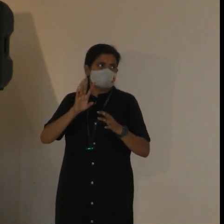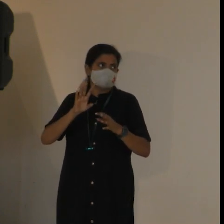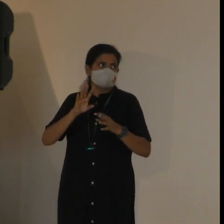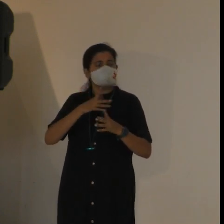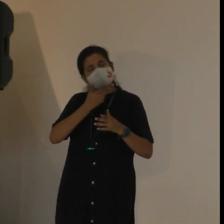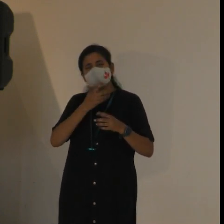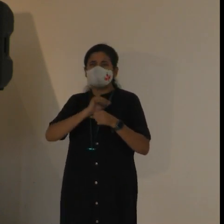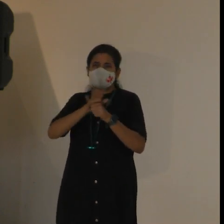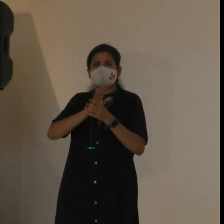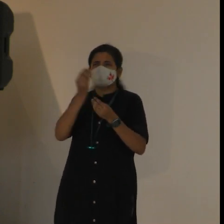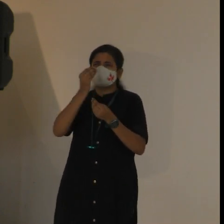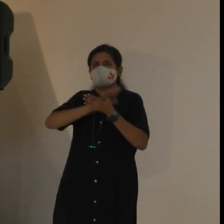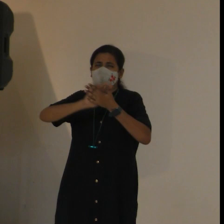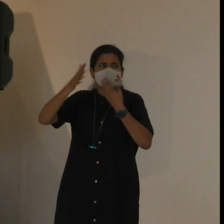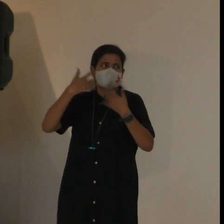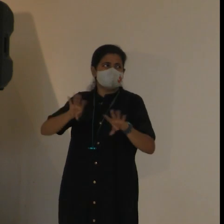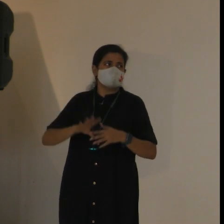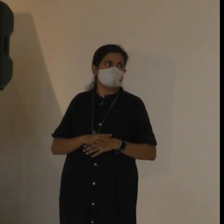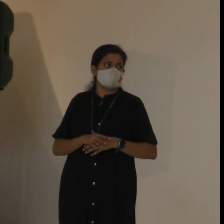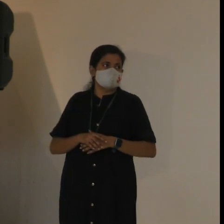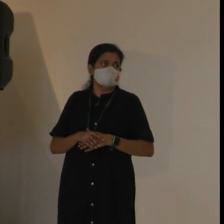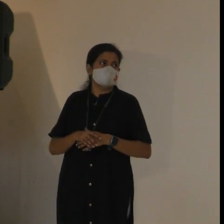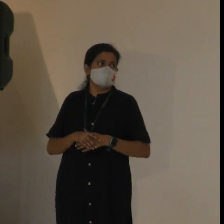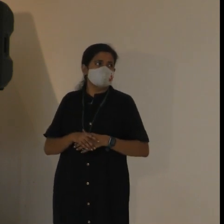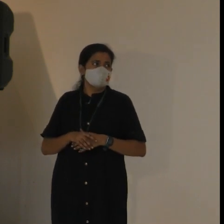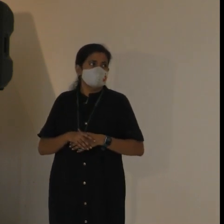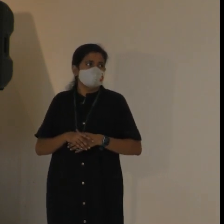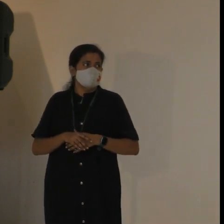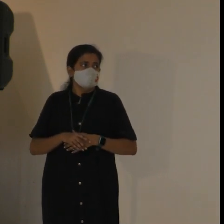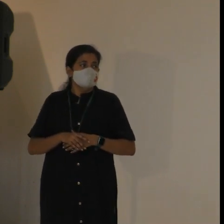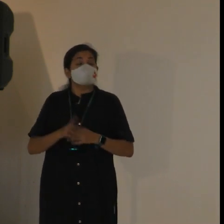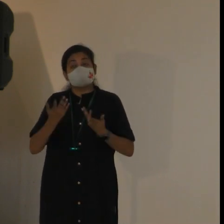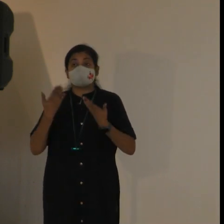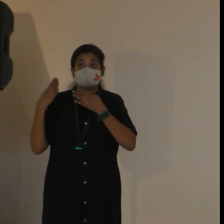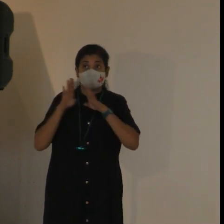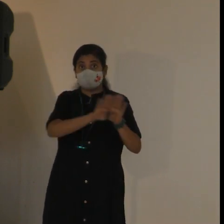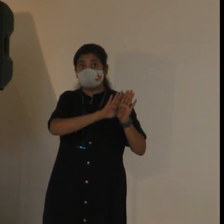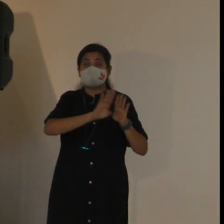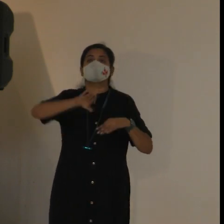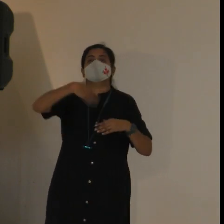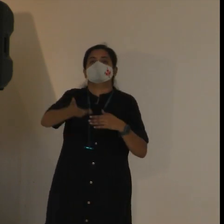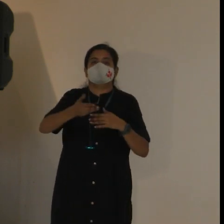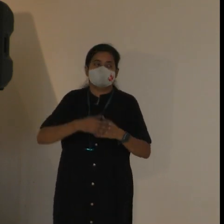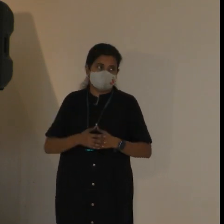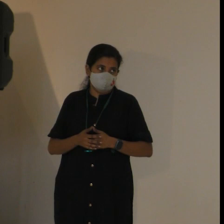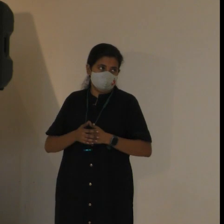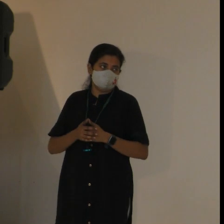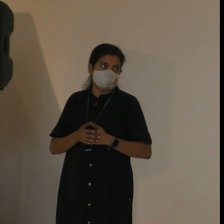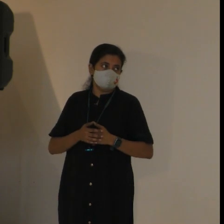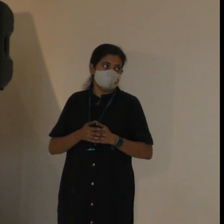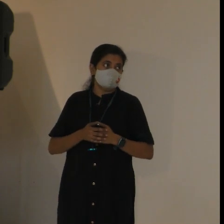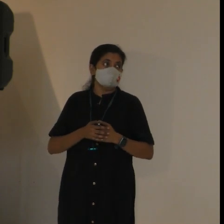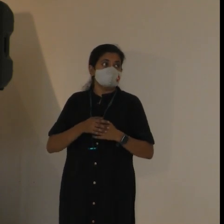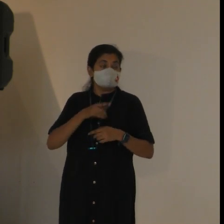can call it post. Yeah, sure. If you can call it post. Post-lockdown. Post-lockdown, yeah. Post-lockdown, and that's a better. So